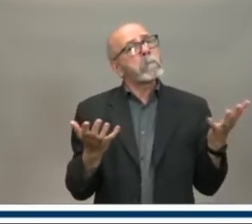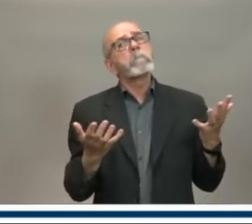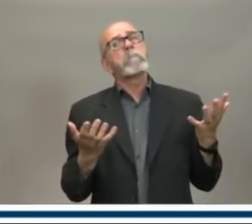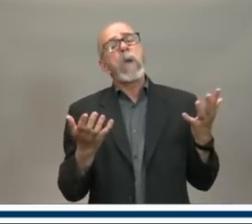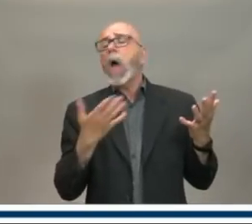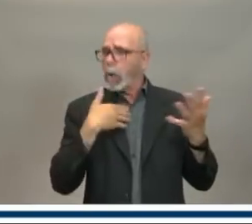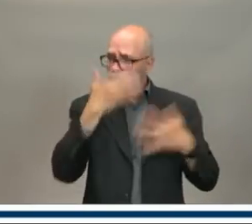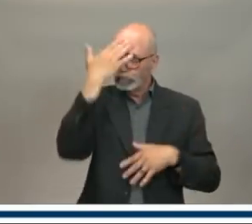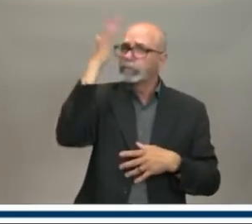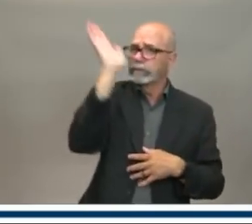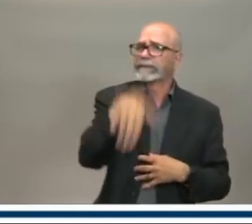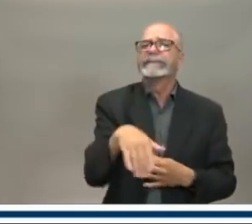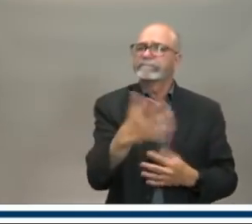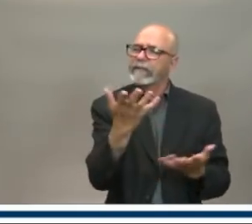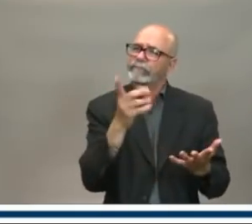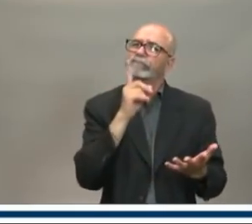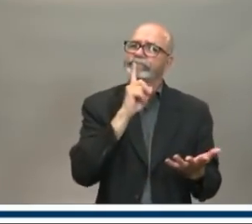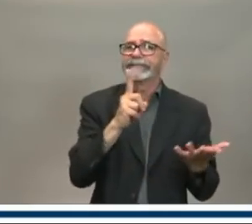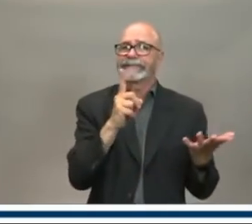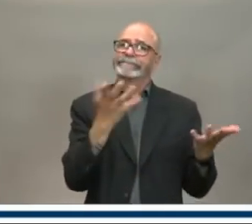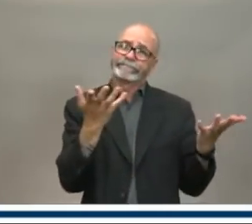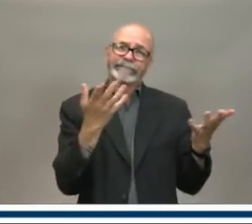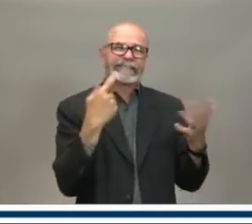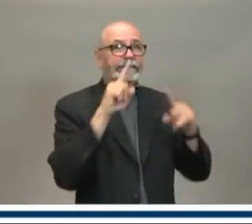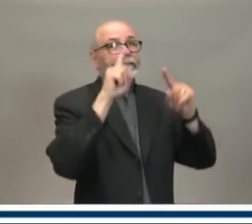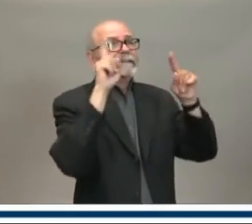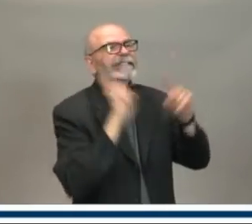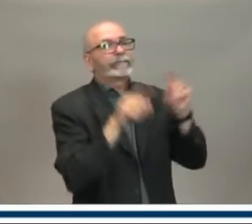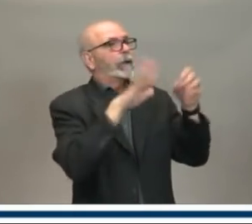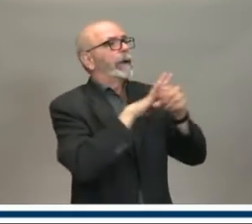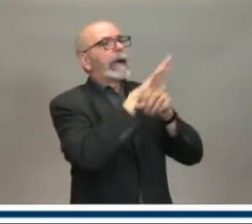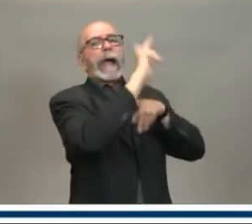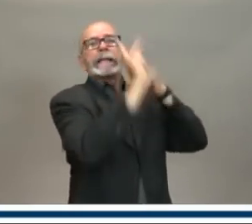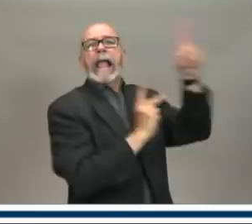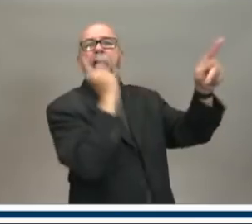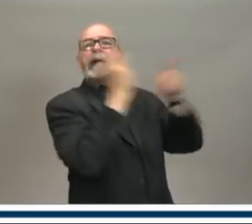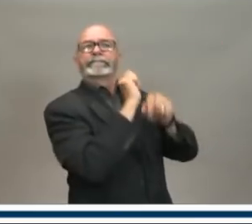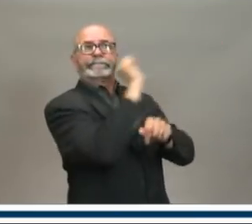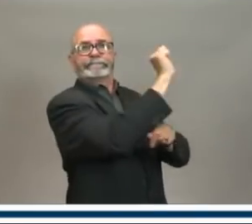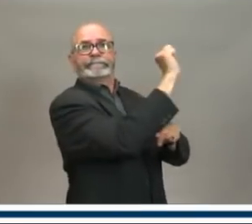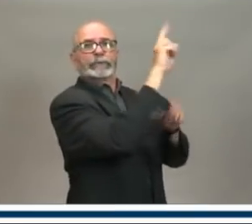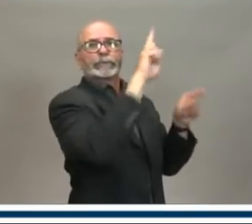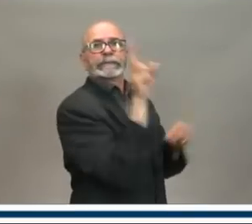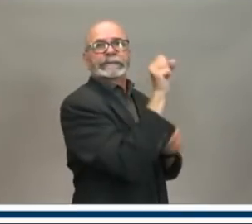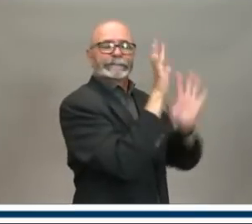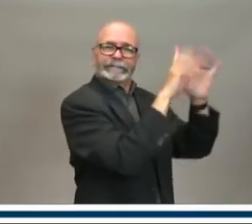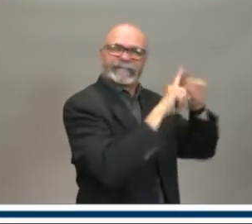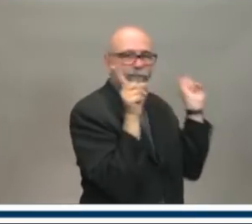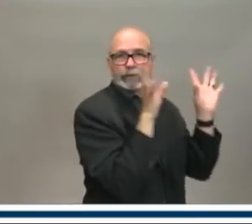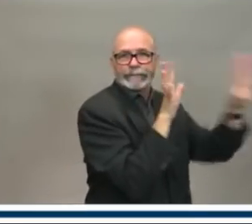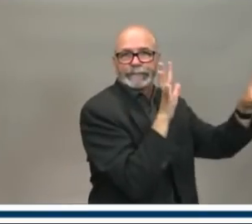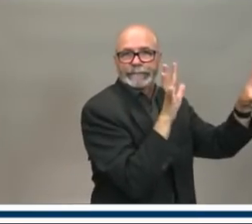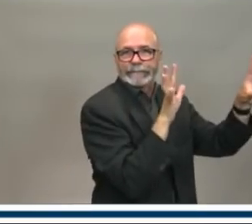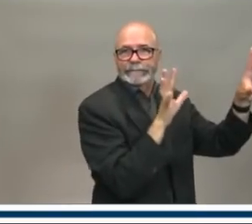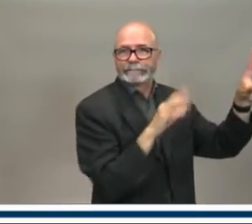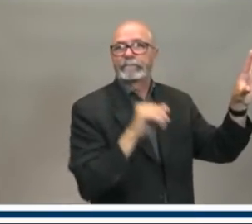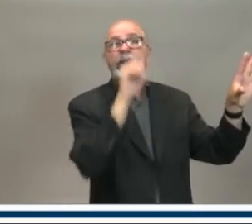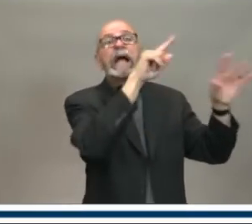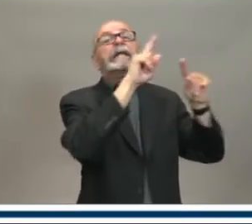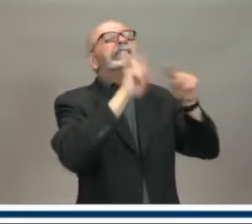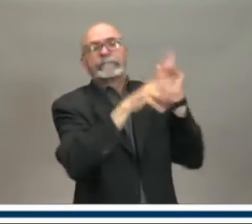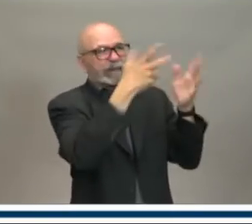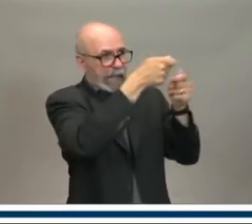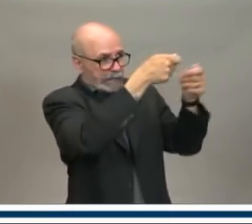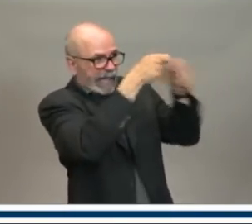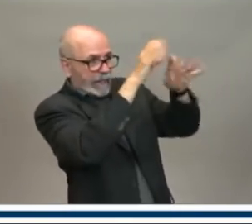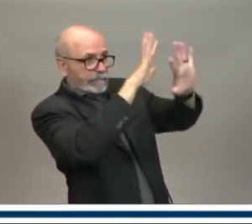that of the different epidemiology in the United States, their different approach to controlling COVID is,